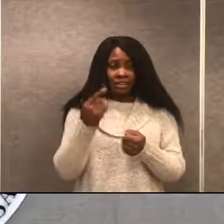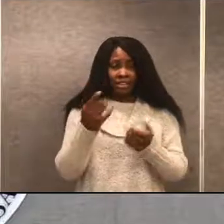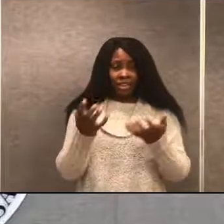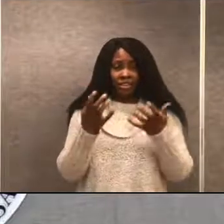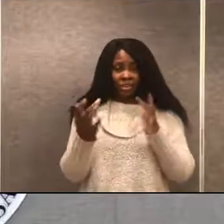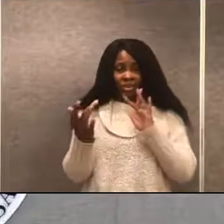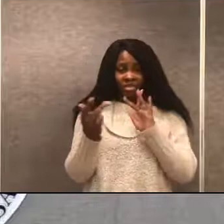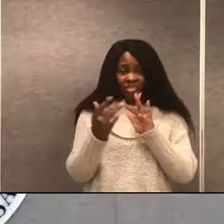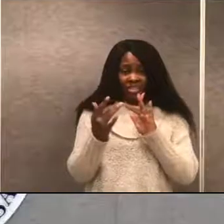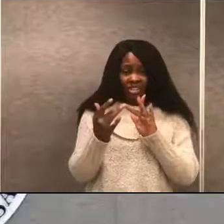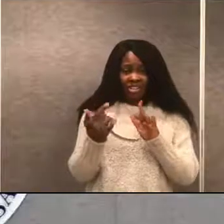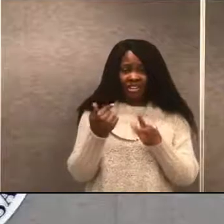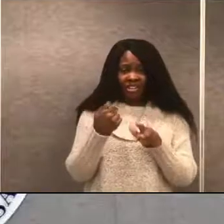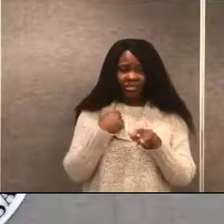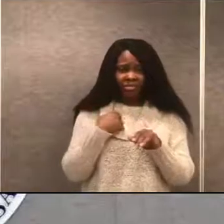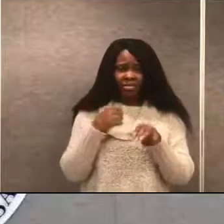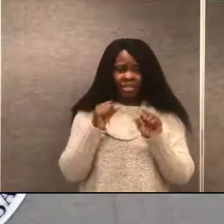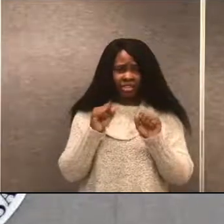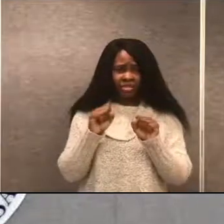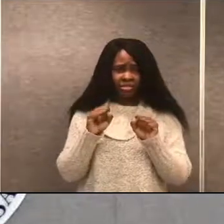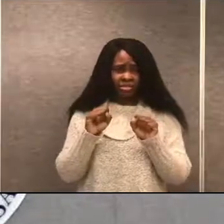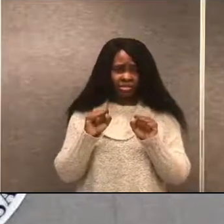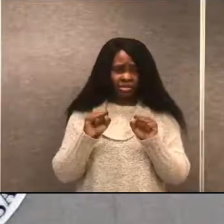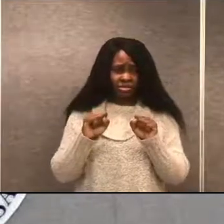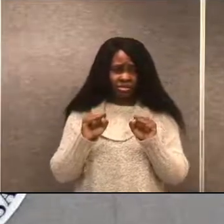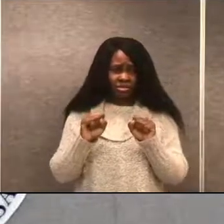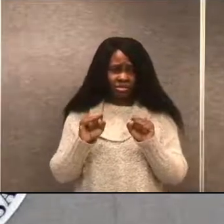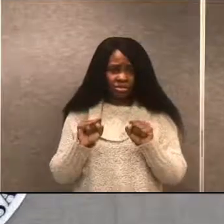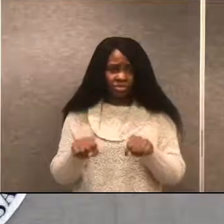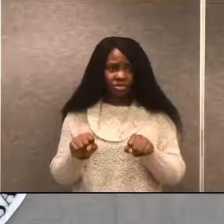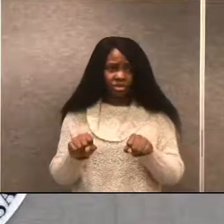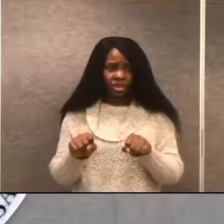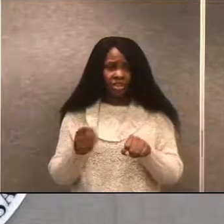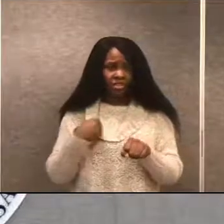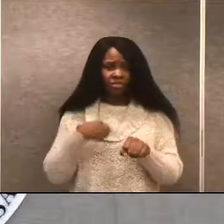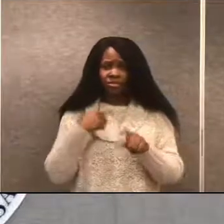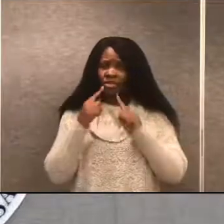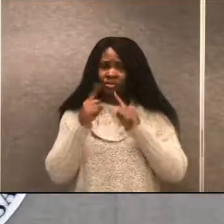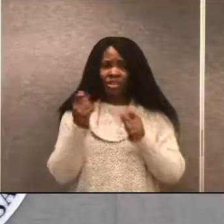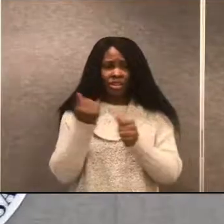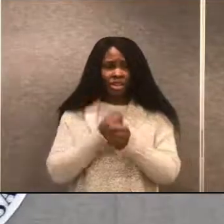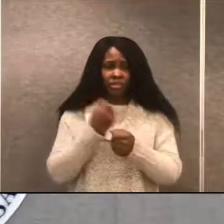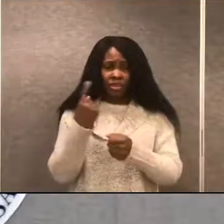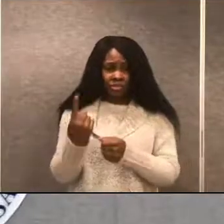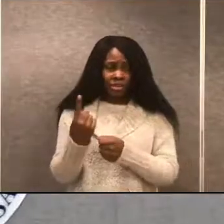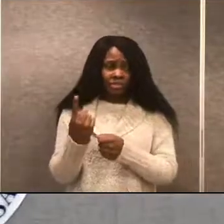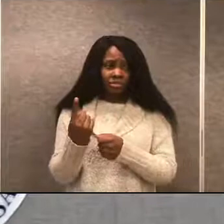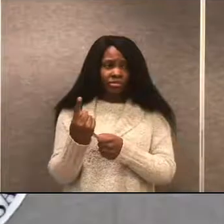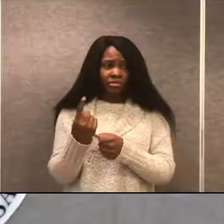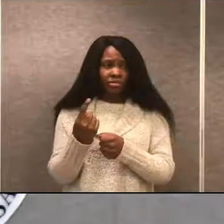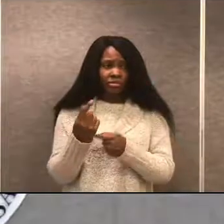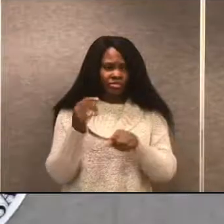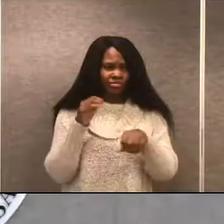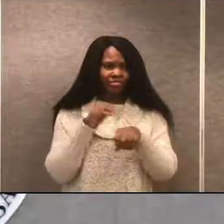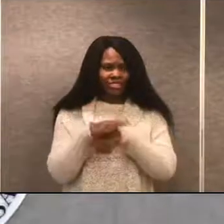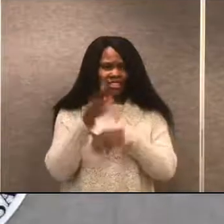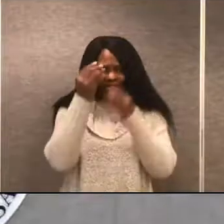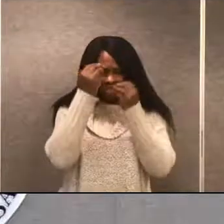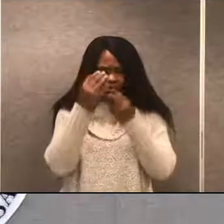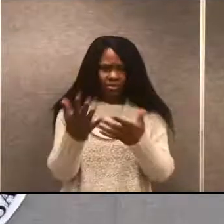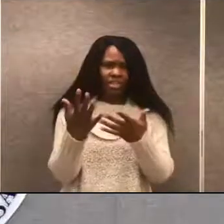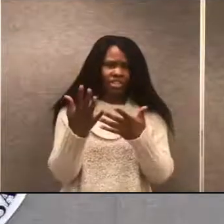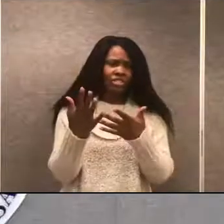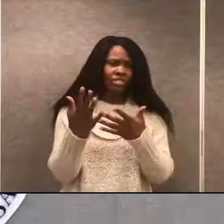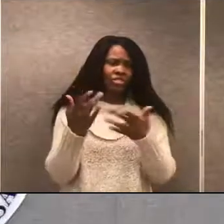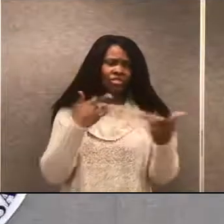concerns, they can always forward it to the district. Yes. Just like you have your line, we have our line, and Yes. we respond to everyone who sends us information or requests